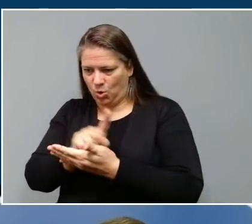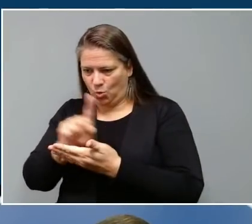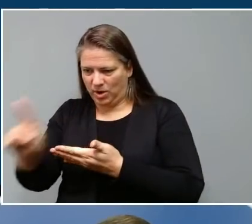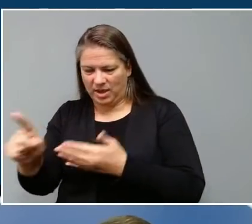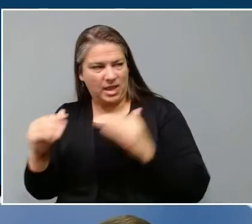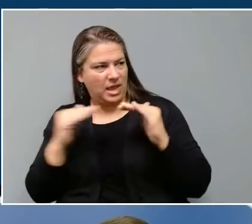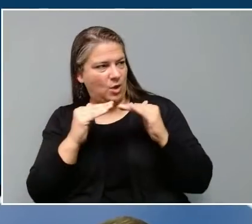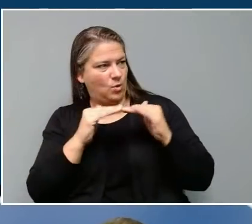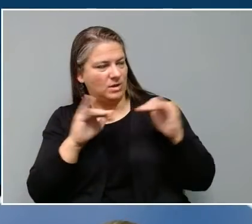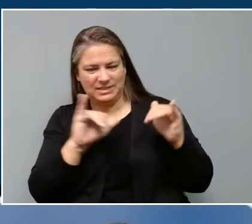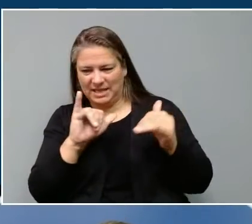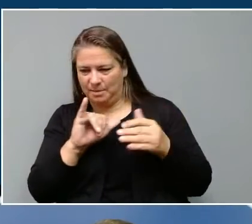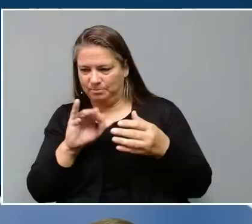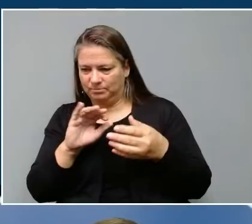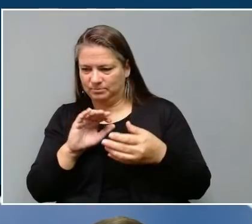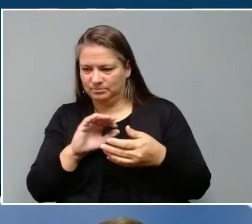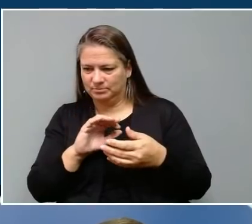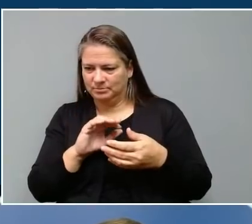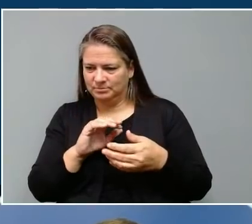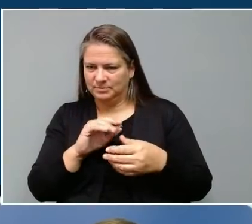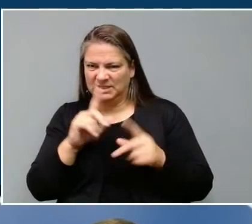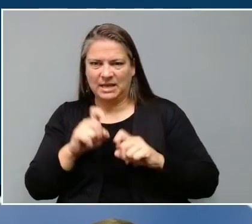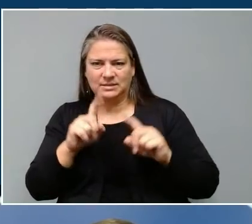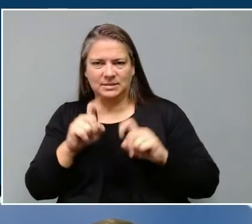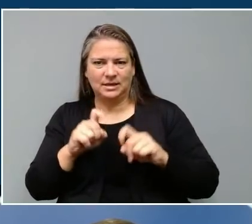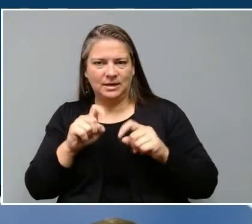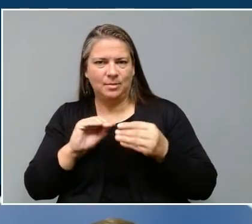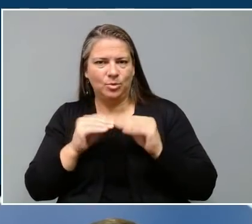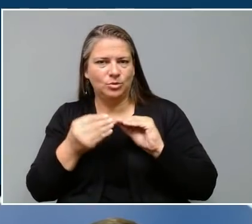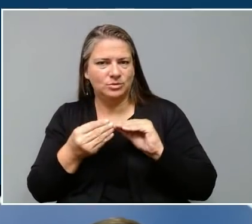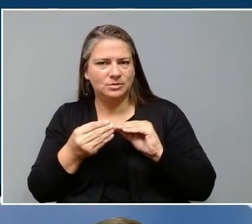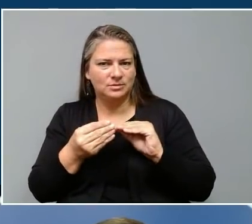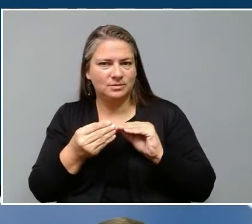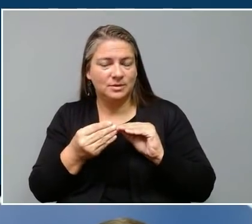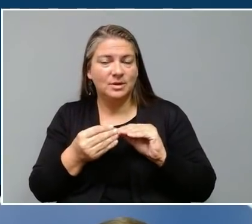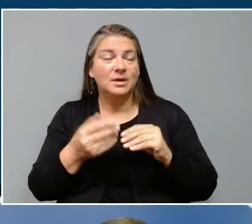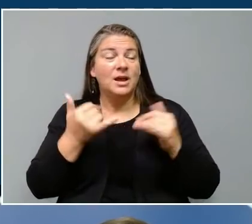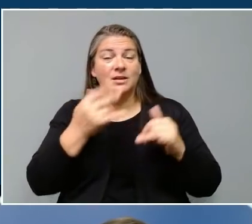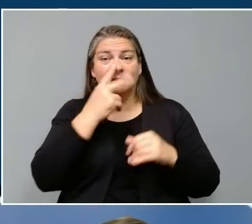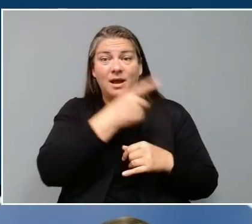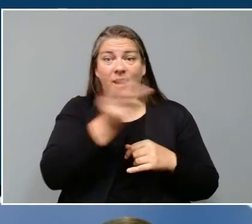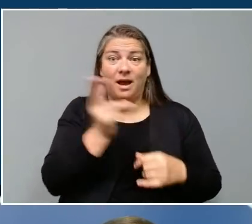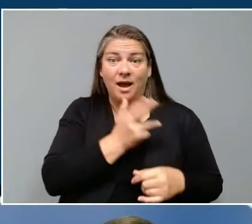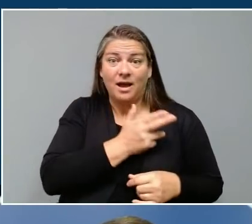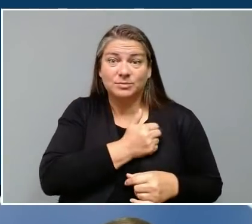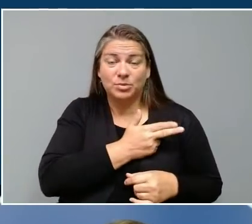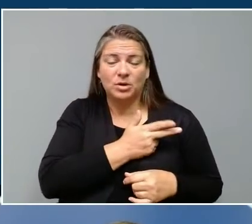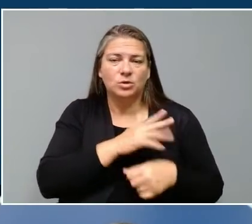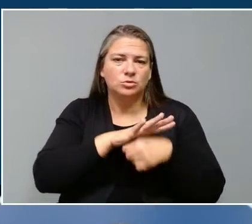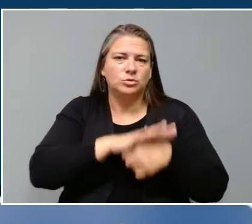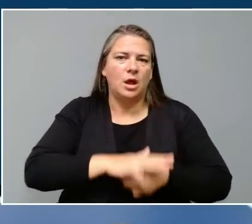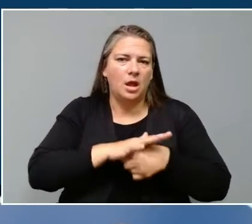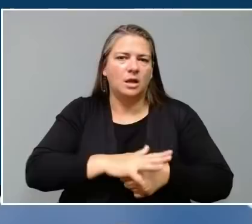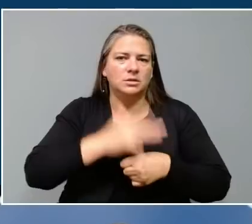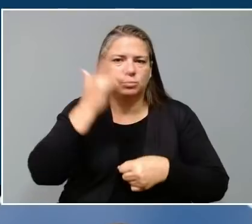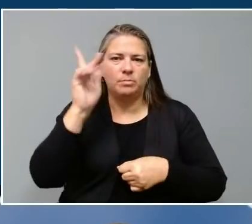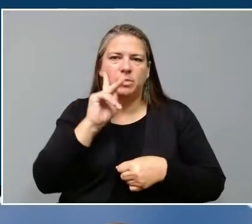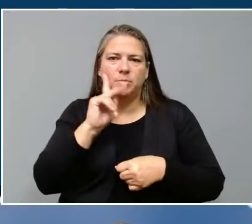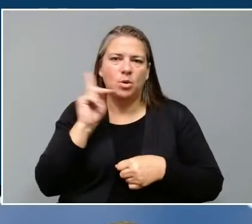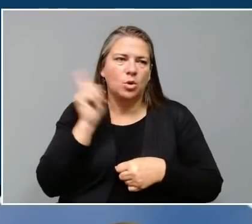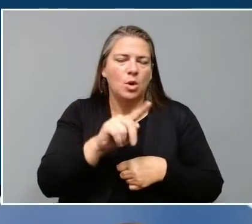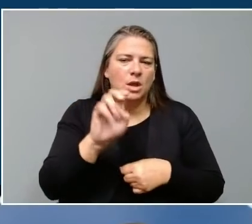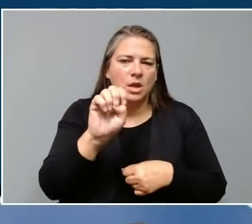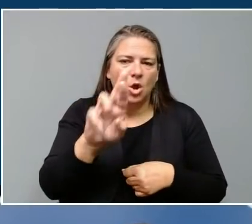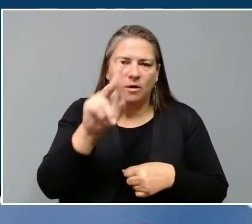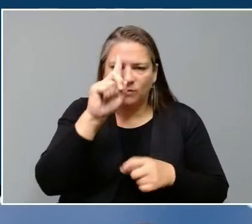an extra stress on hospitals because so many people were coming to the ER or the hospital to get tested. And we'll talk again about steps we're taking to